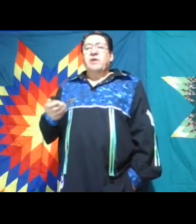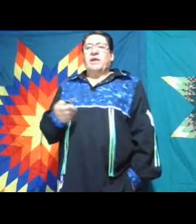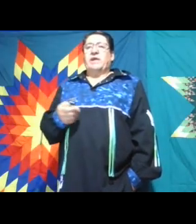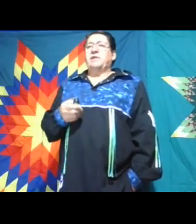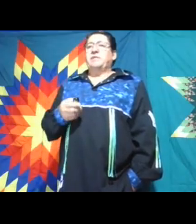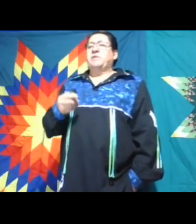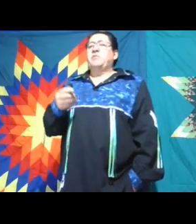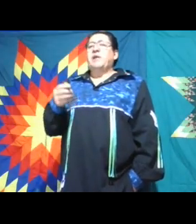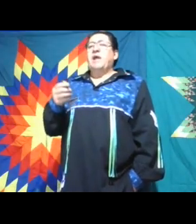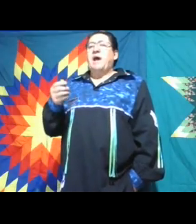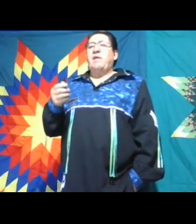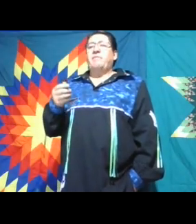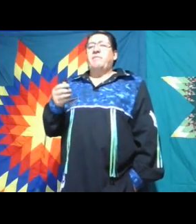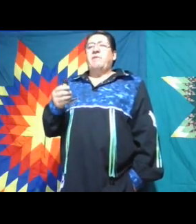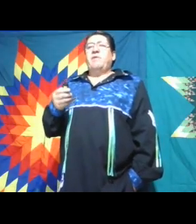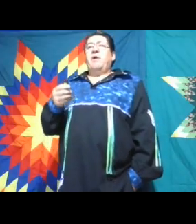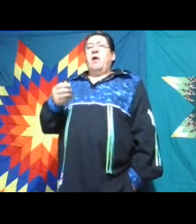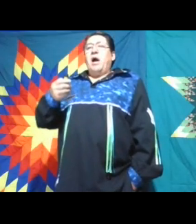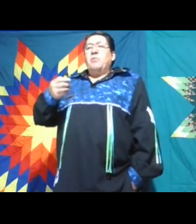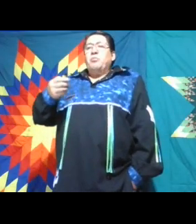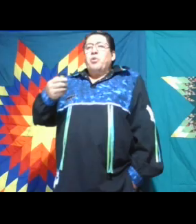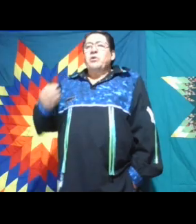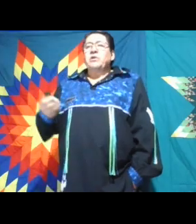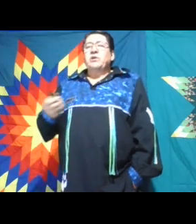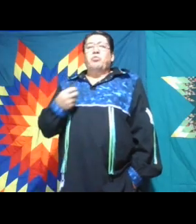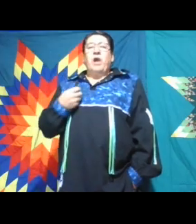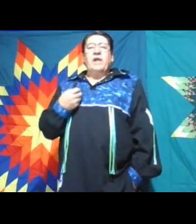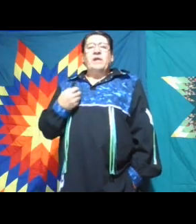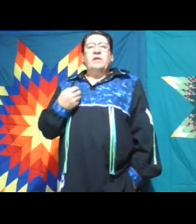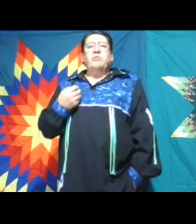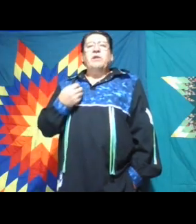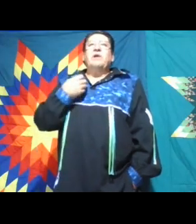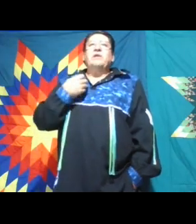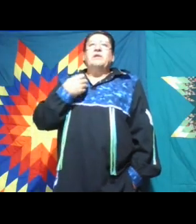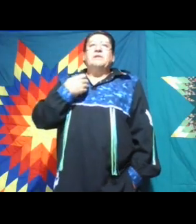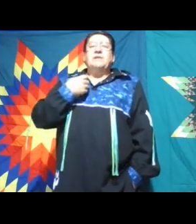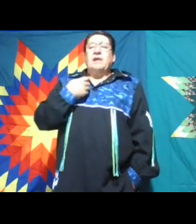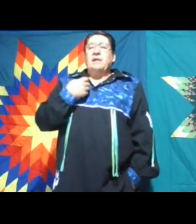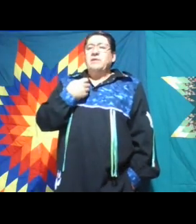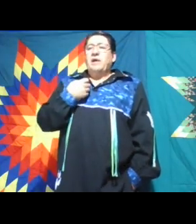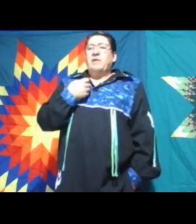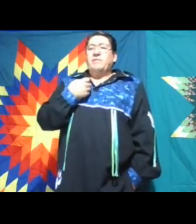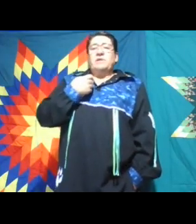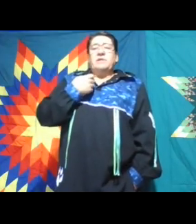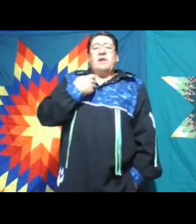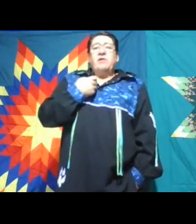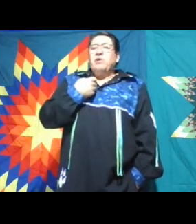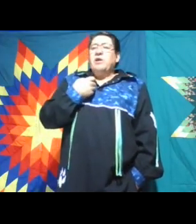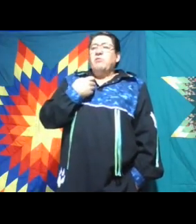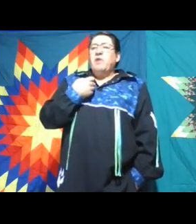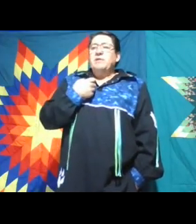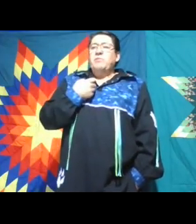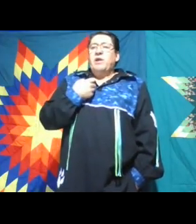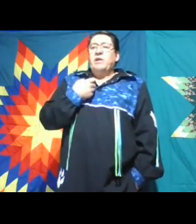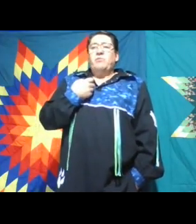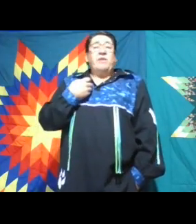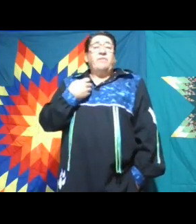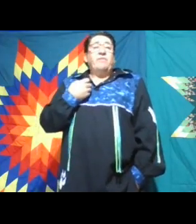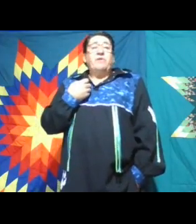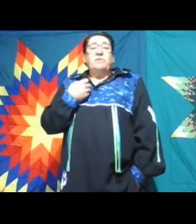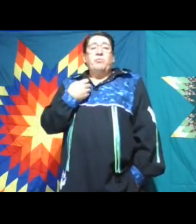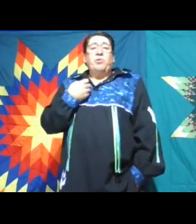critical thinking skills? Do we have a personal branding? Do we know how to sell ourselves, starting with our resume?